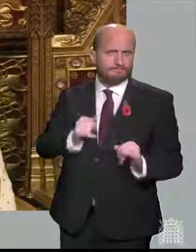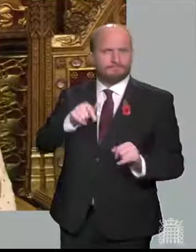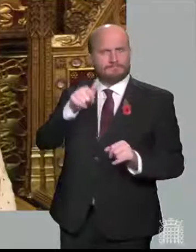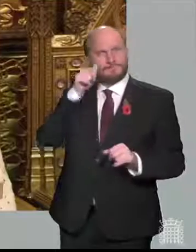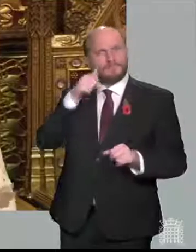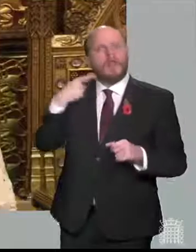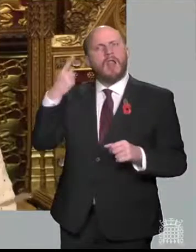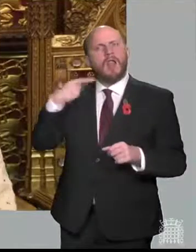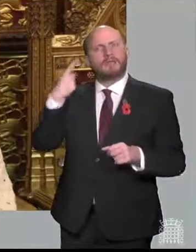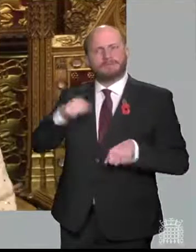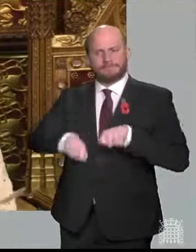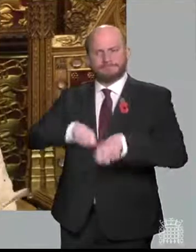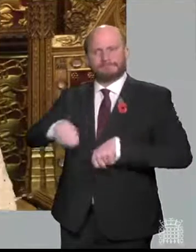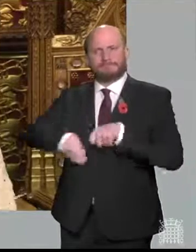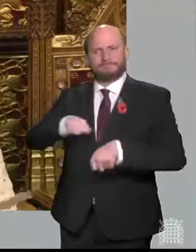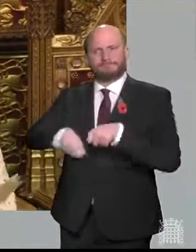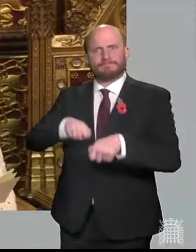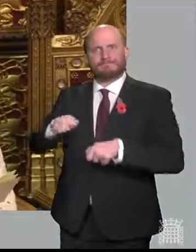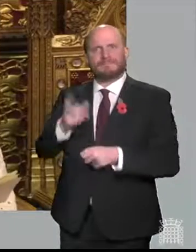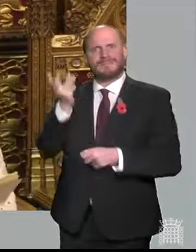London.